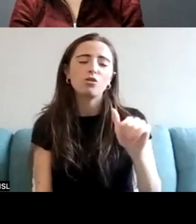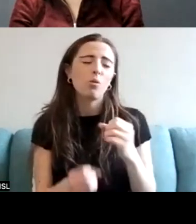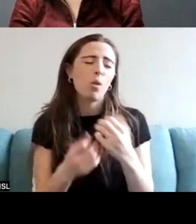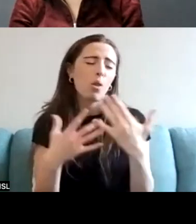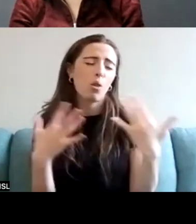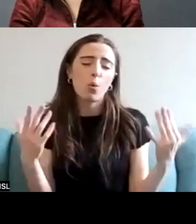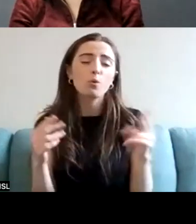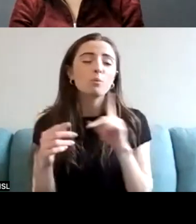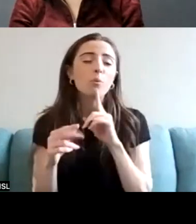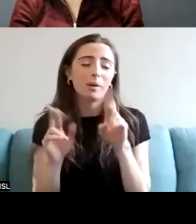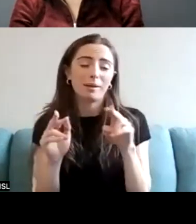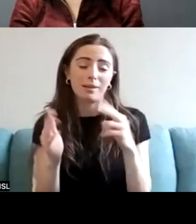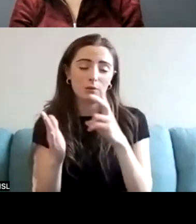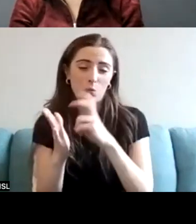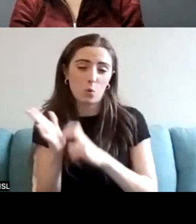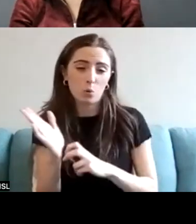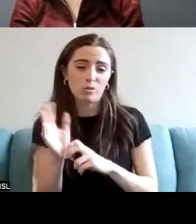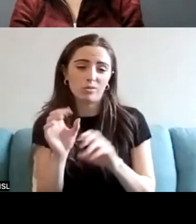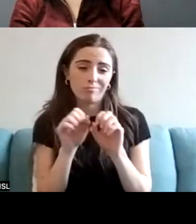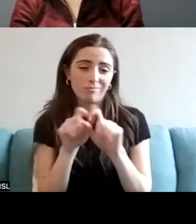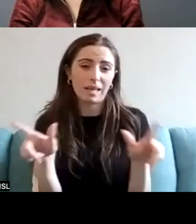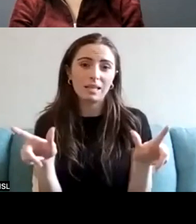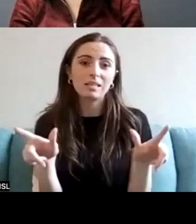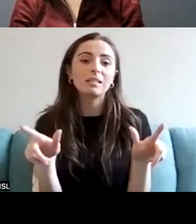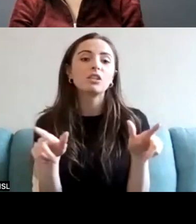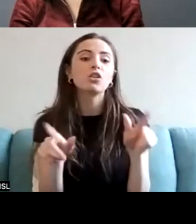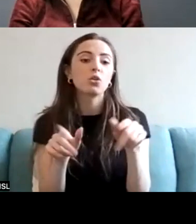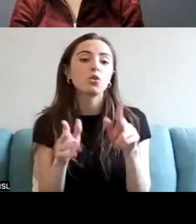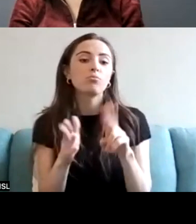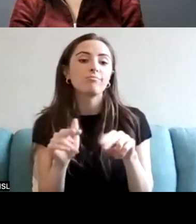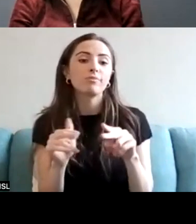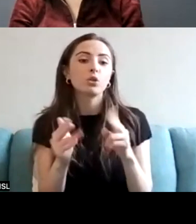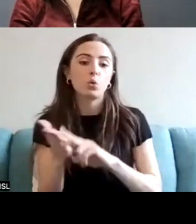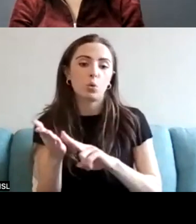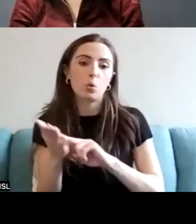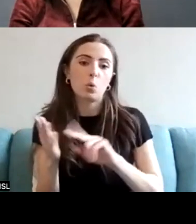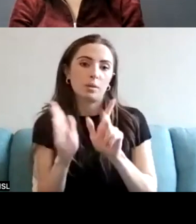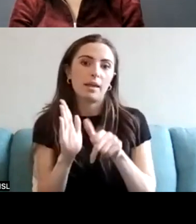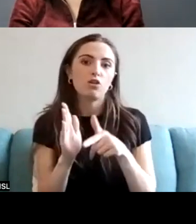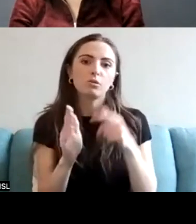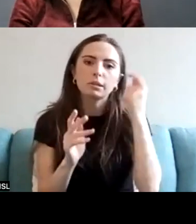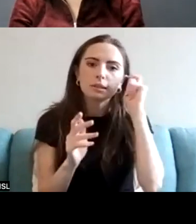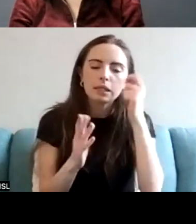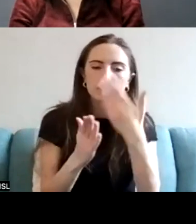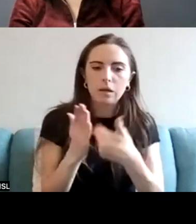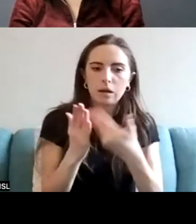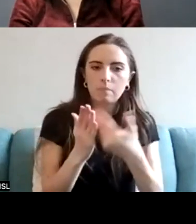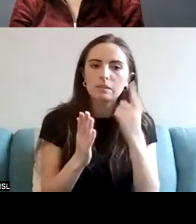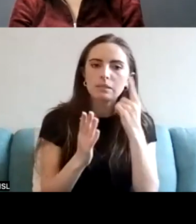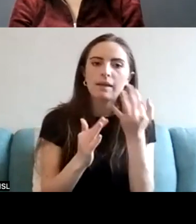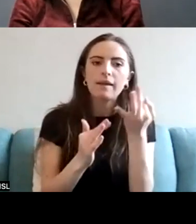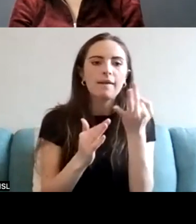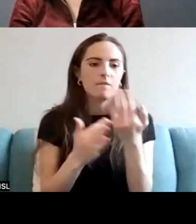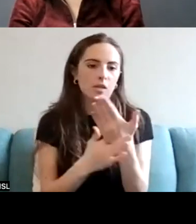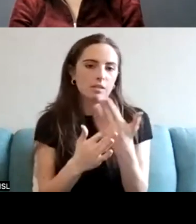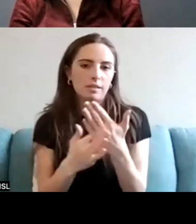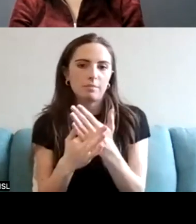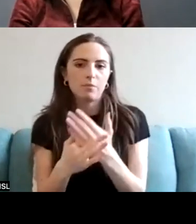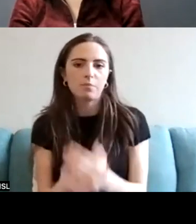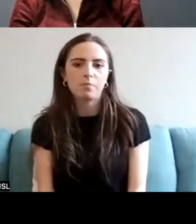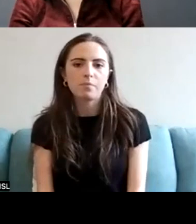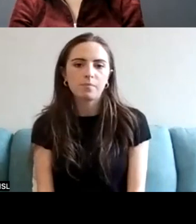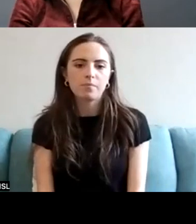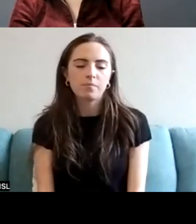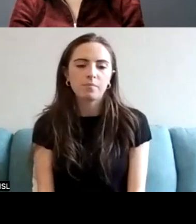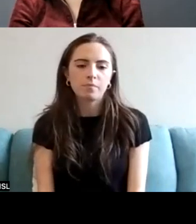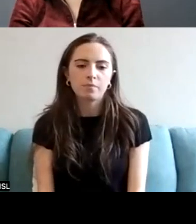you some notes on those that you can use to test your documents as well. But the only thing I'd add to that,